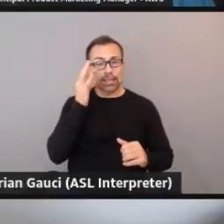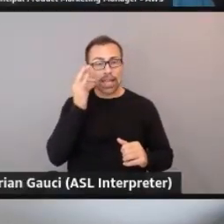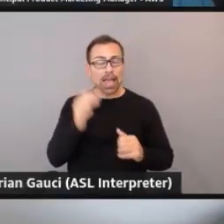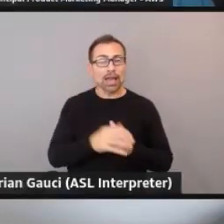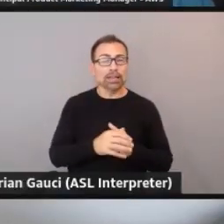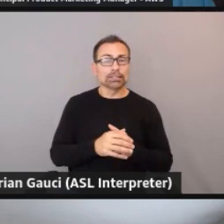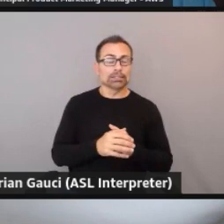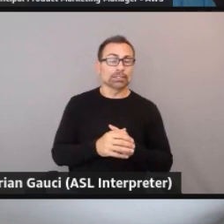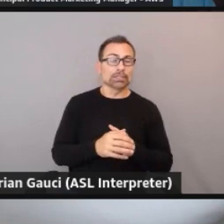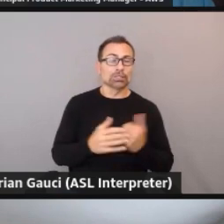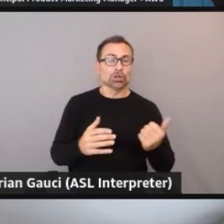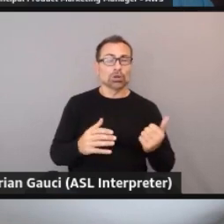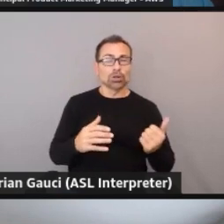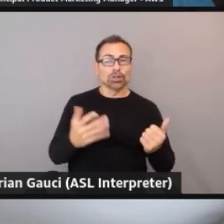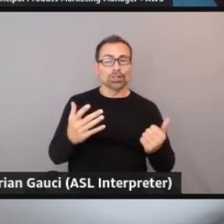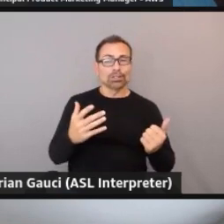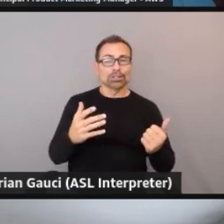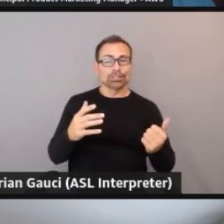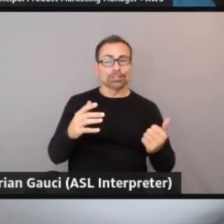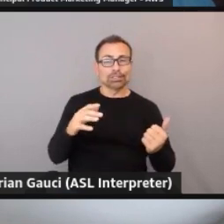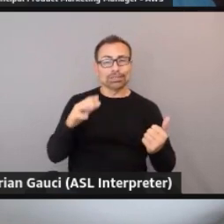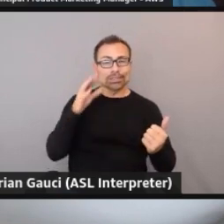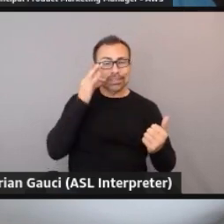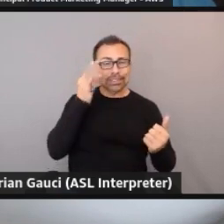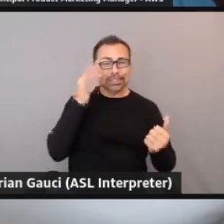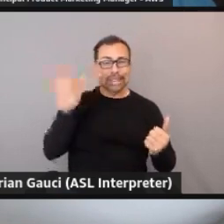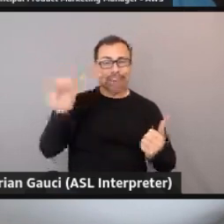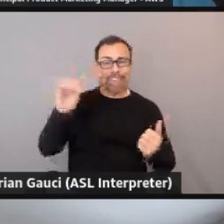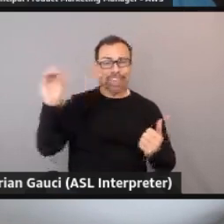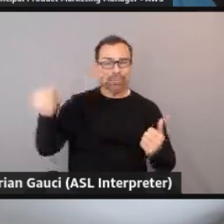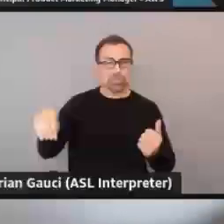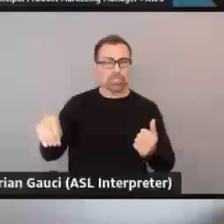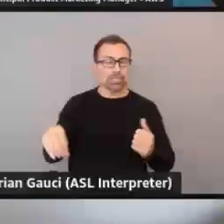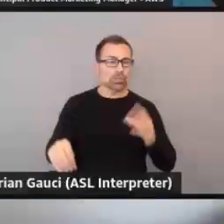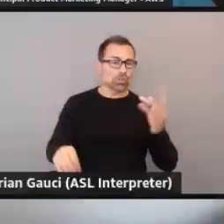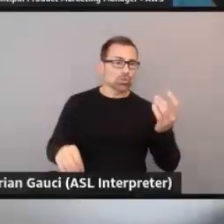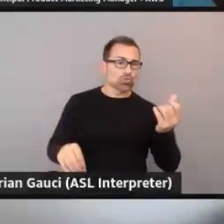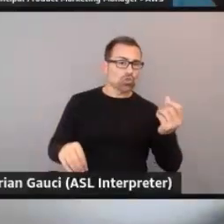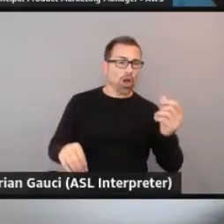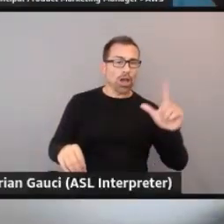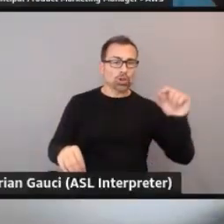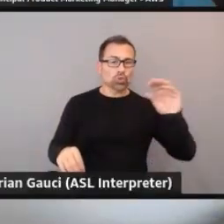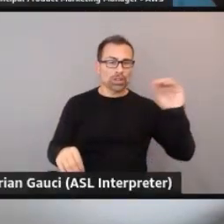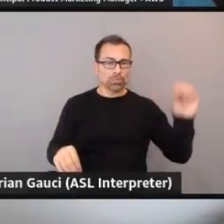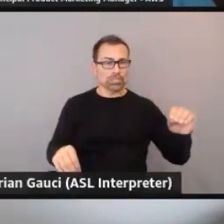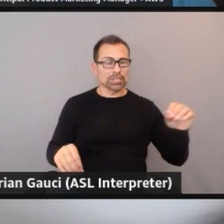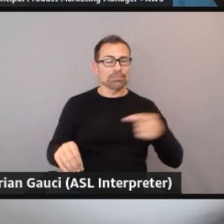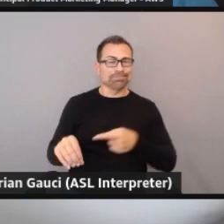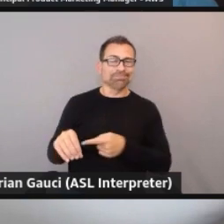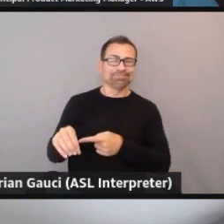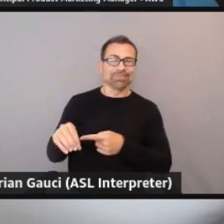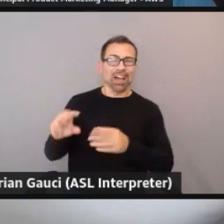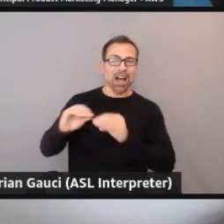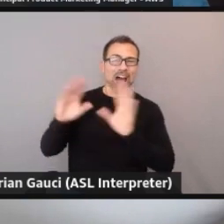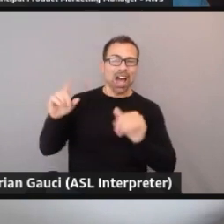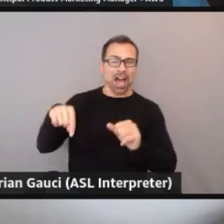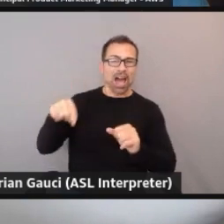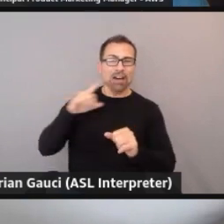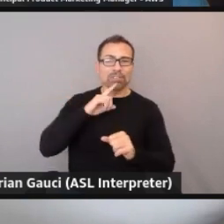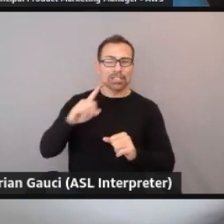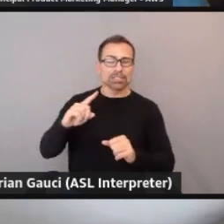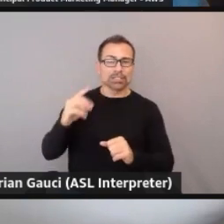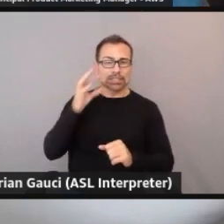I'm fairly confident that it's going to be a cat. So that's what here it has a really high confidence that the image that we just